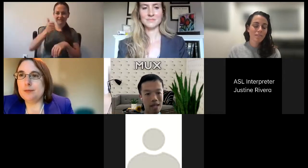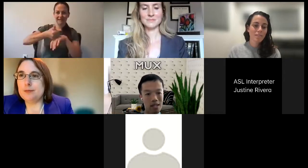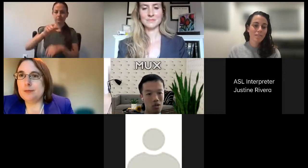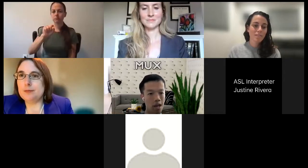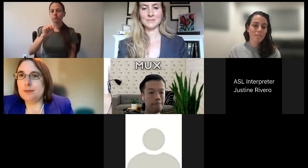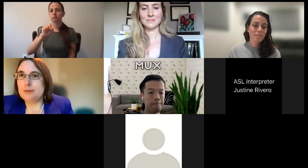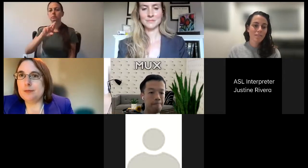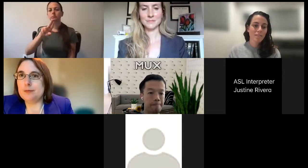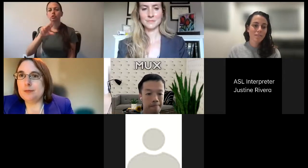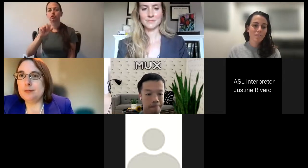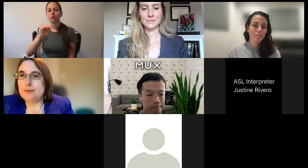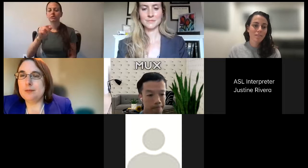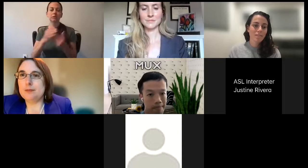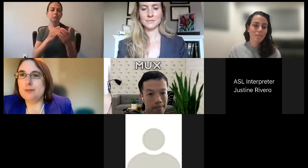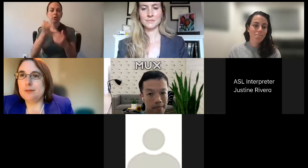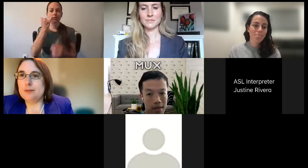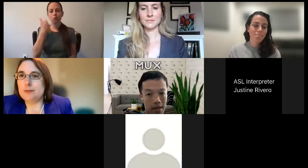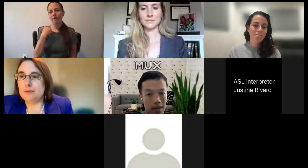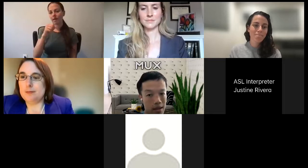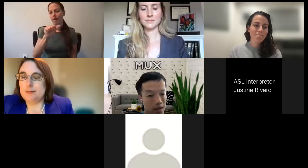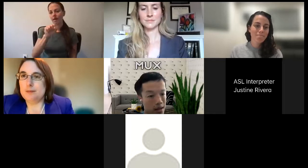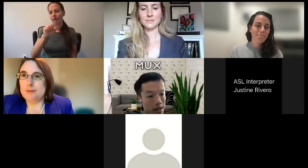not you have assets or not.